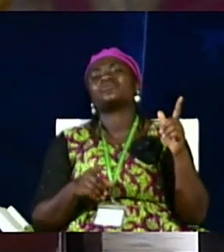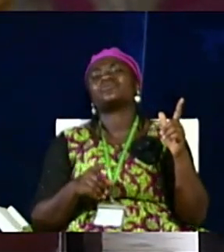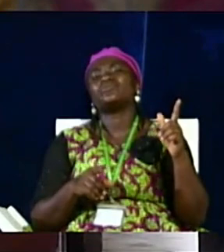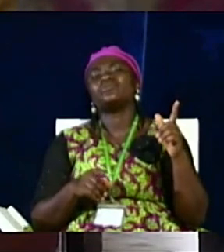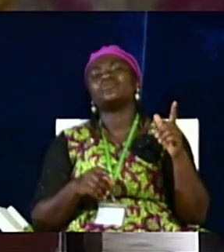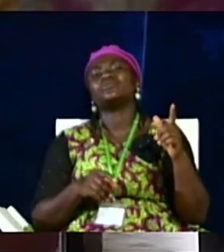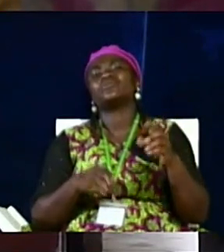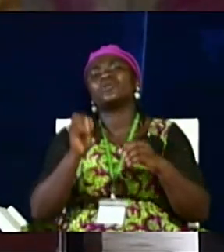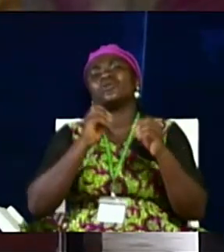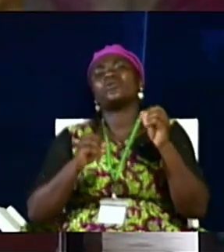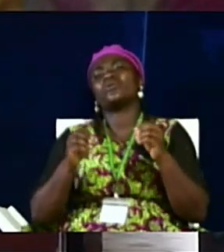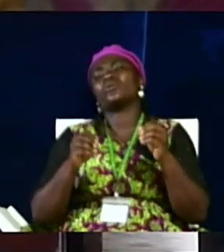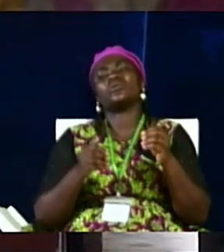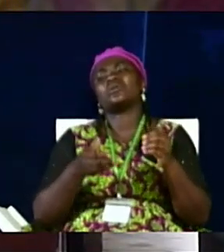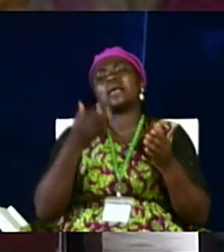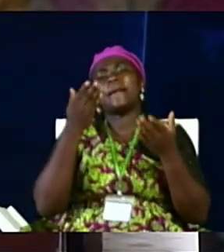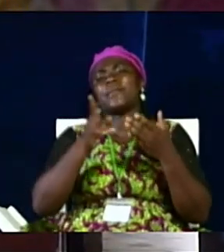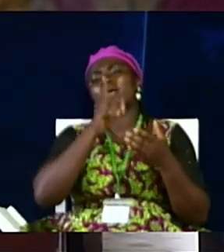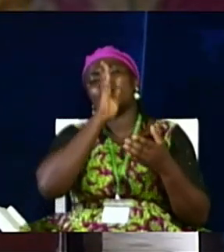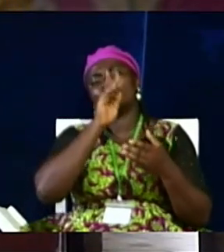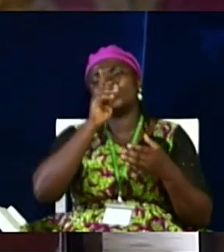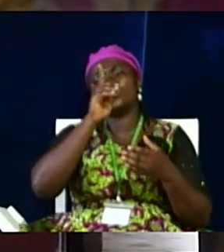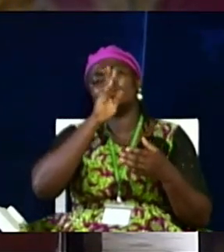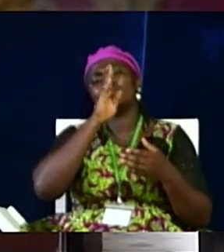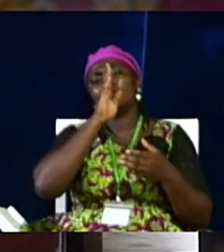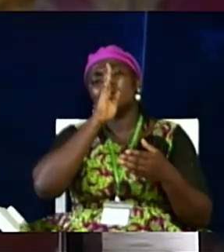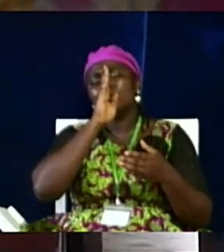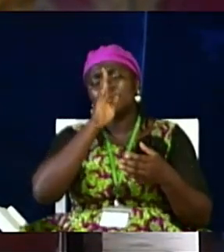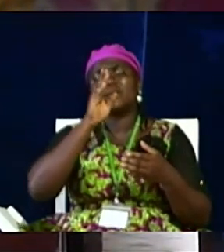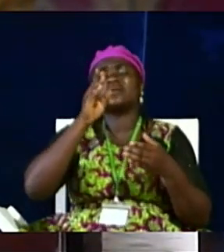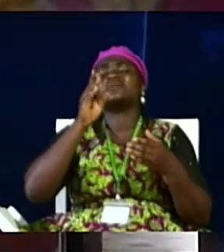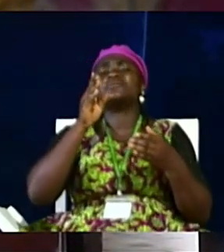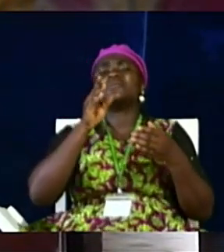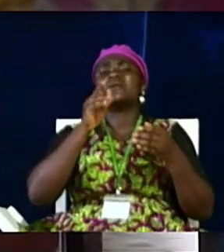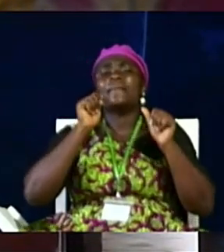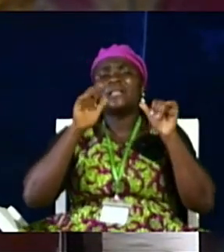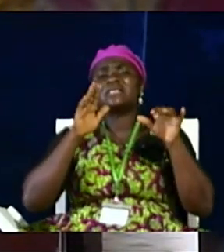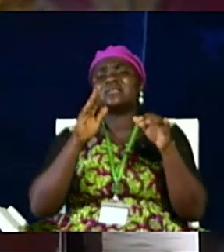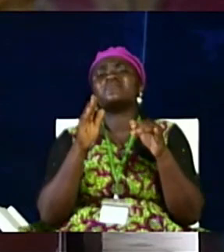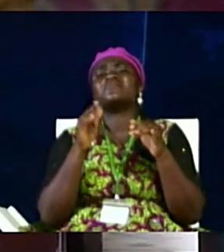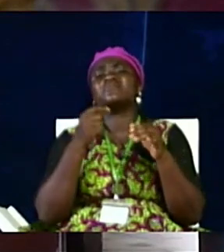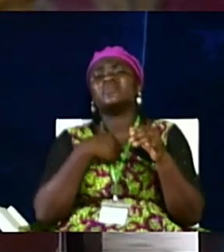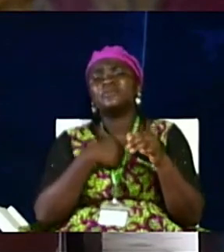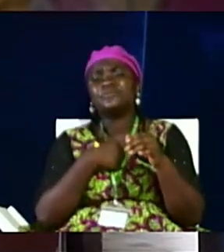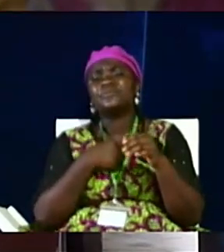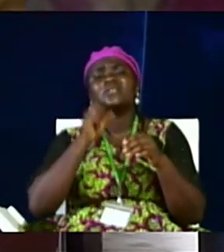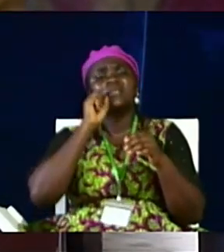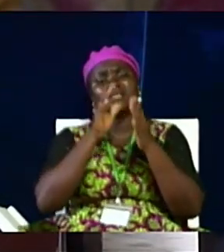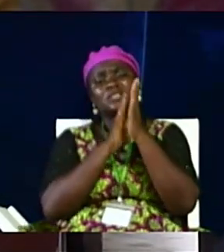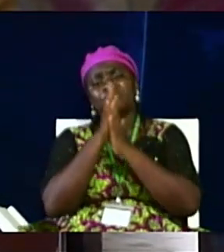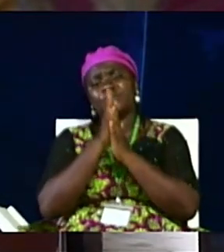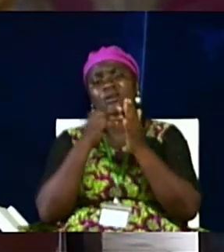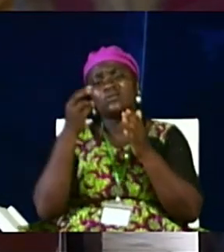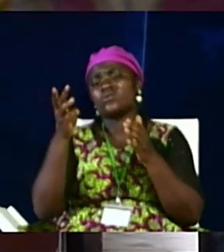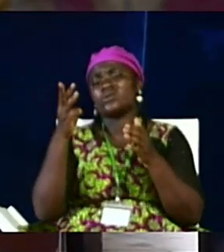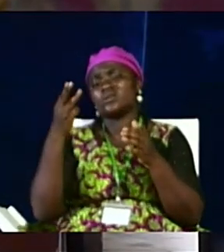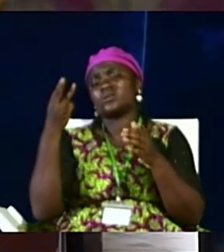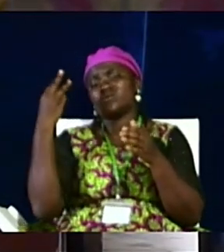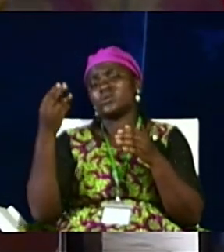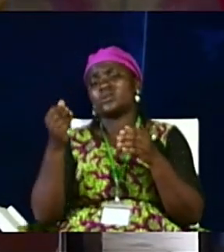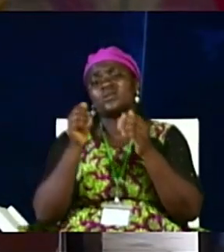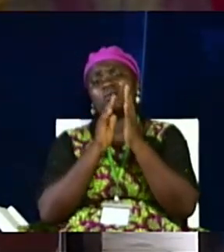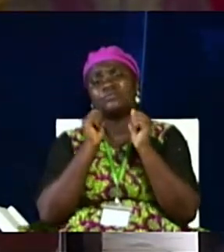will bless me indeed. His prayer was simple. His prayer was powerful. His